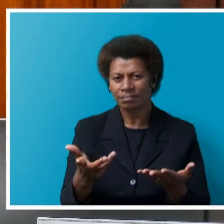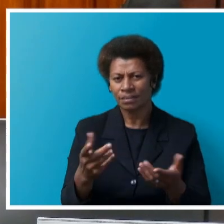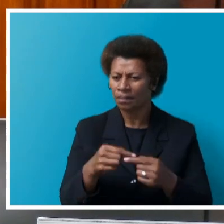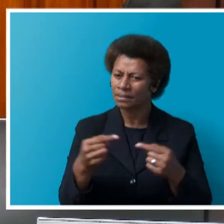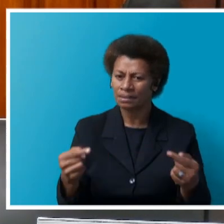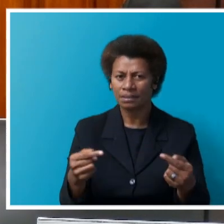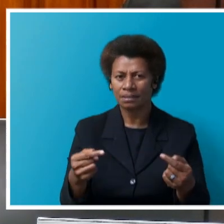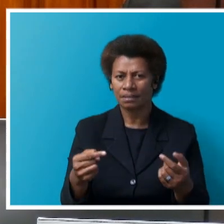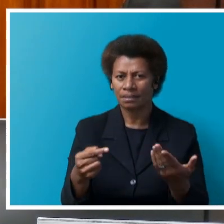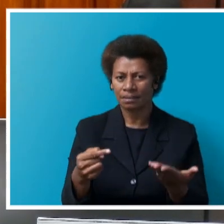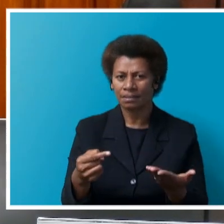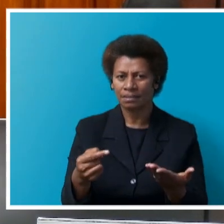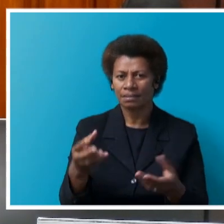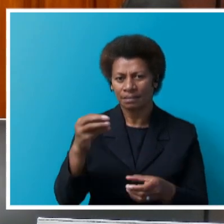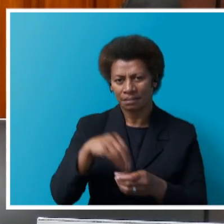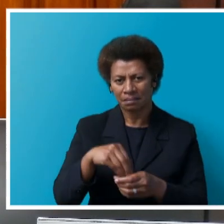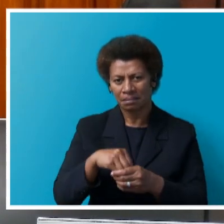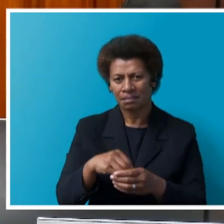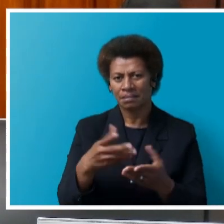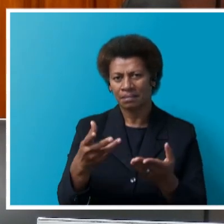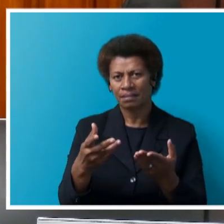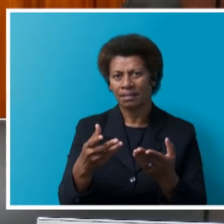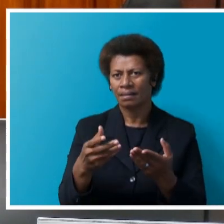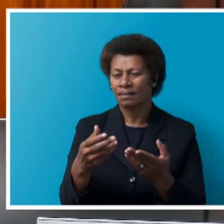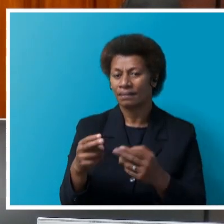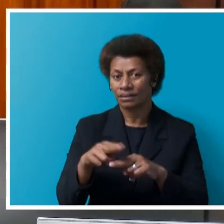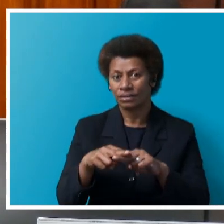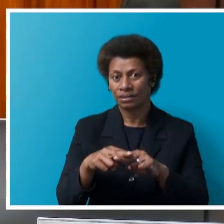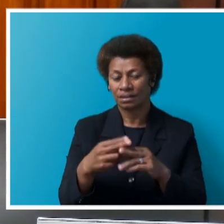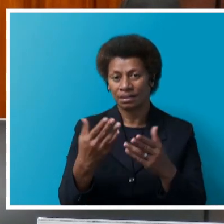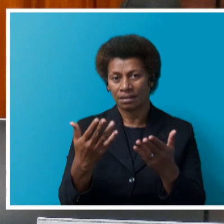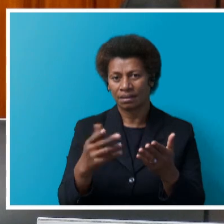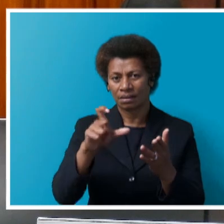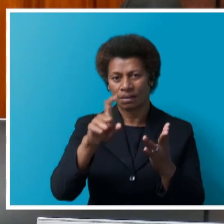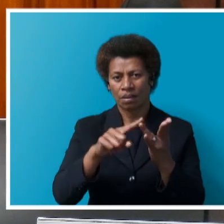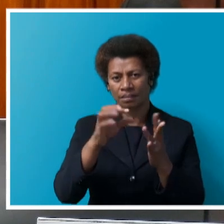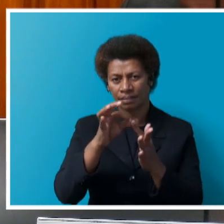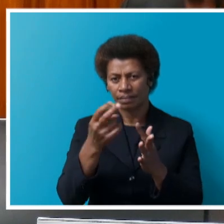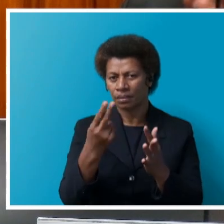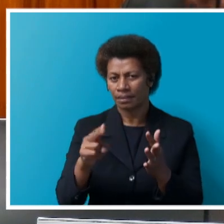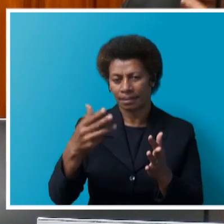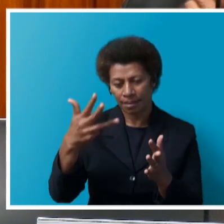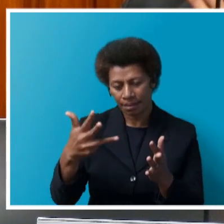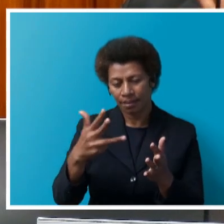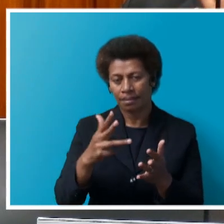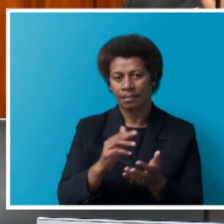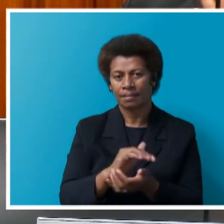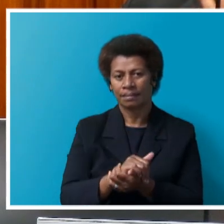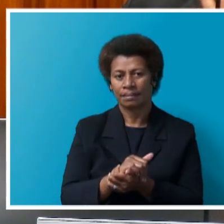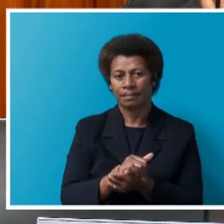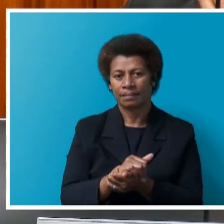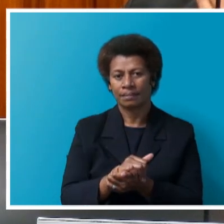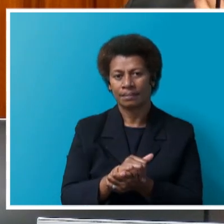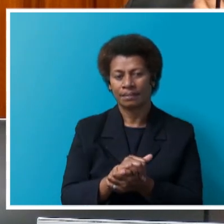have also part of Fiji's delegation to the UNGA and also COP29 and also most recently